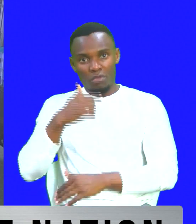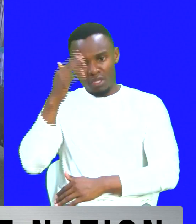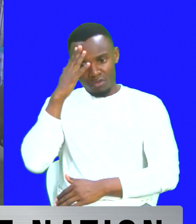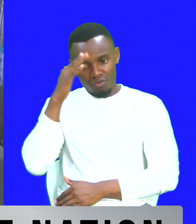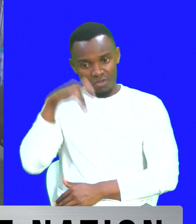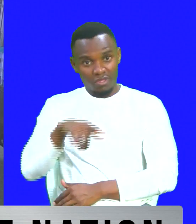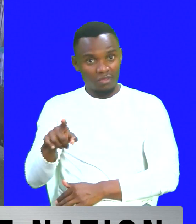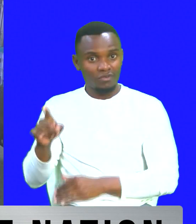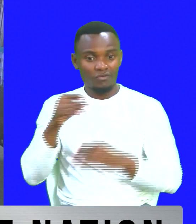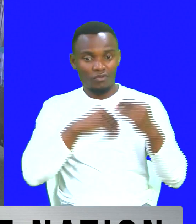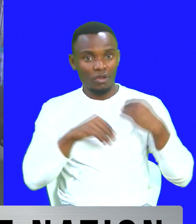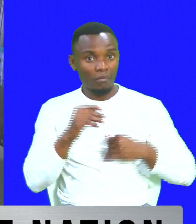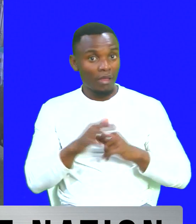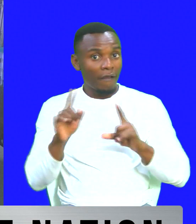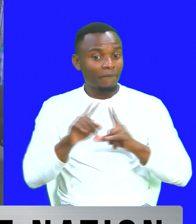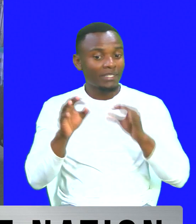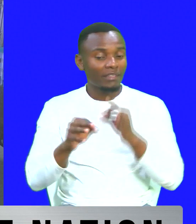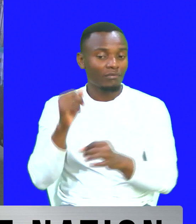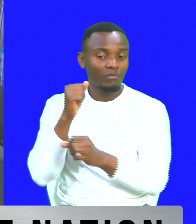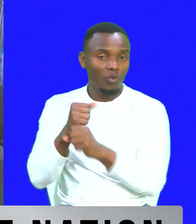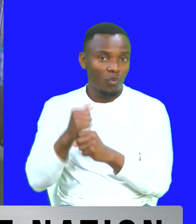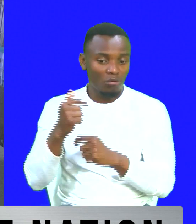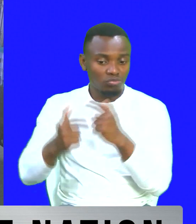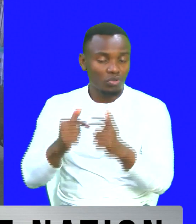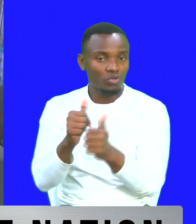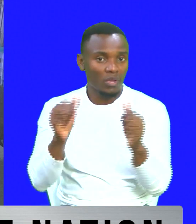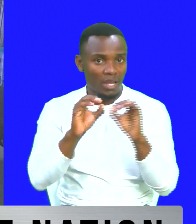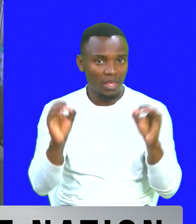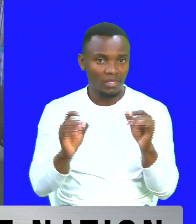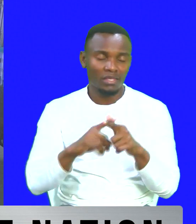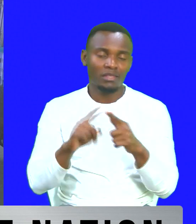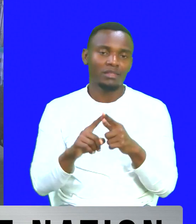as the functions are not functioning well, Right. that